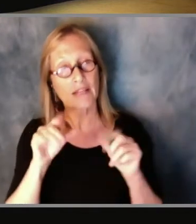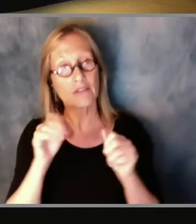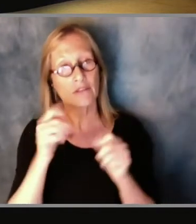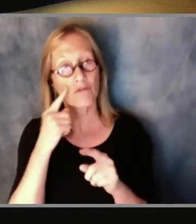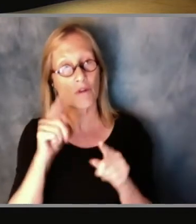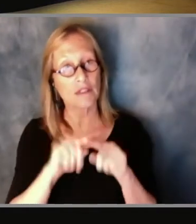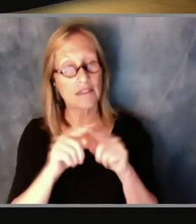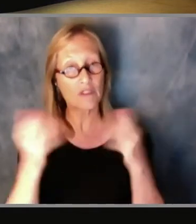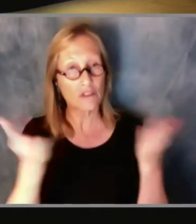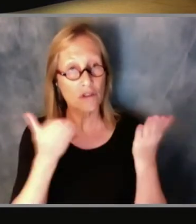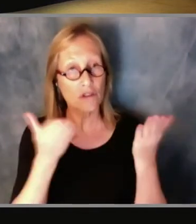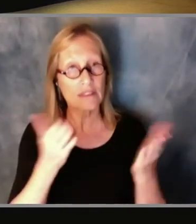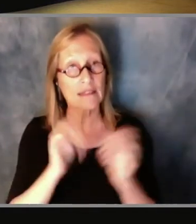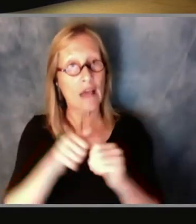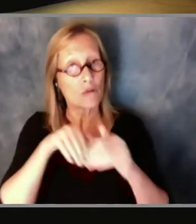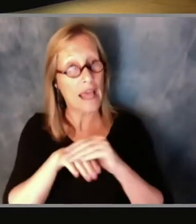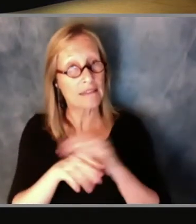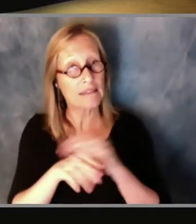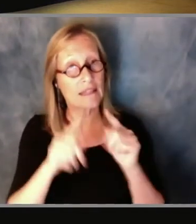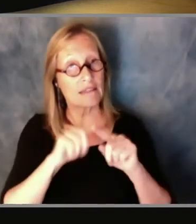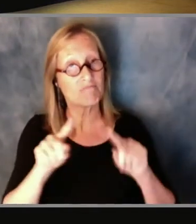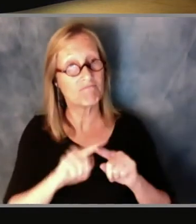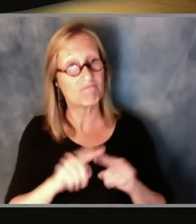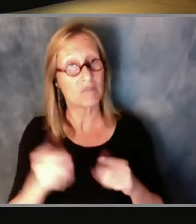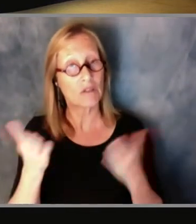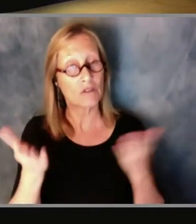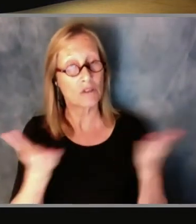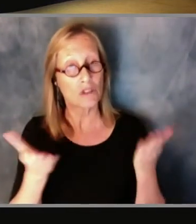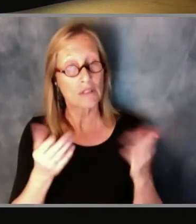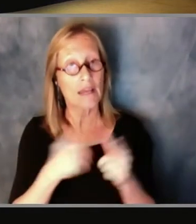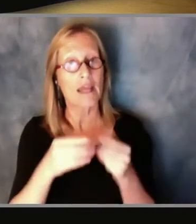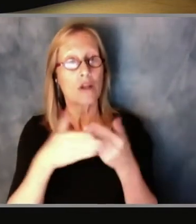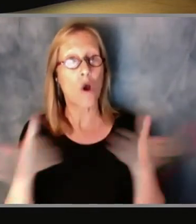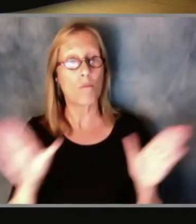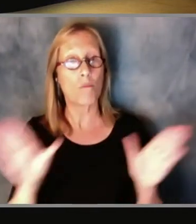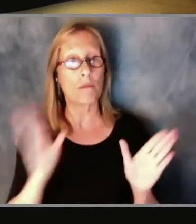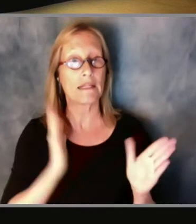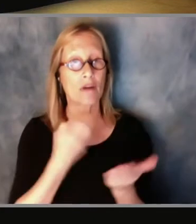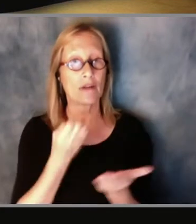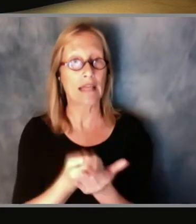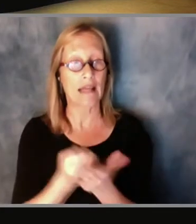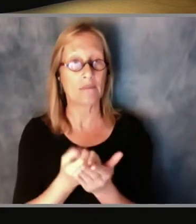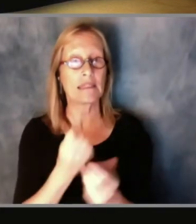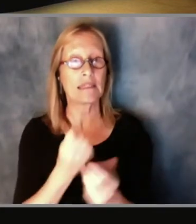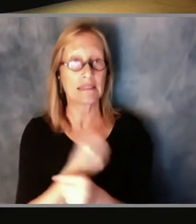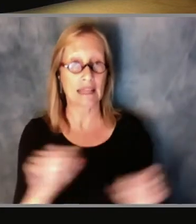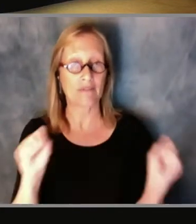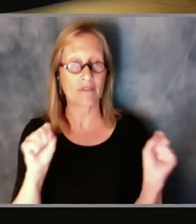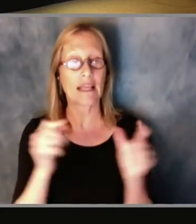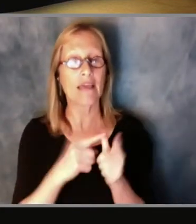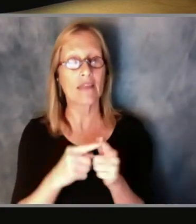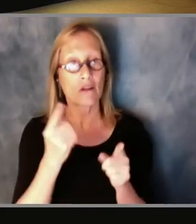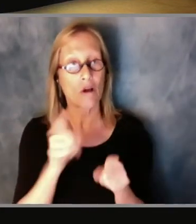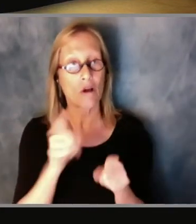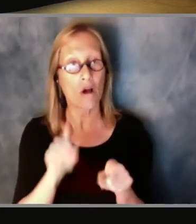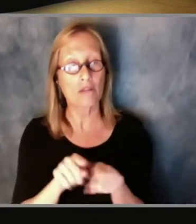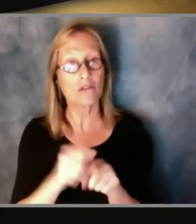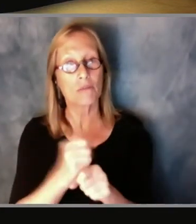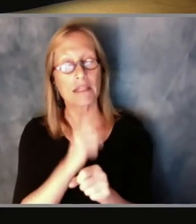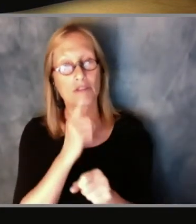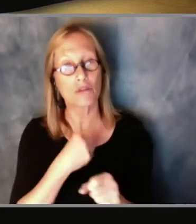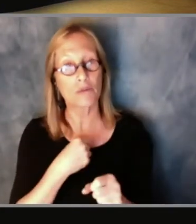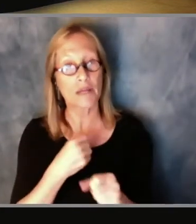services, and opening our economy safely and investing in food security